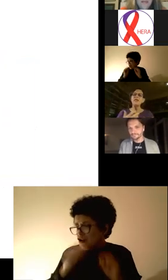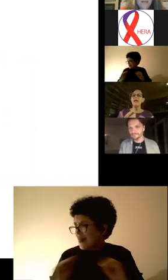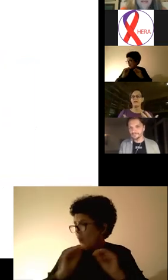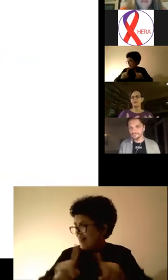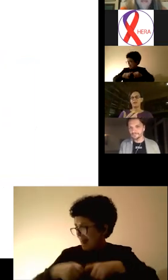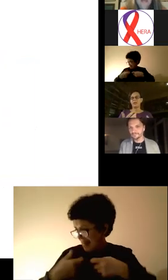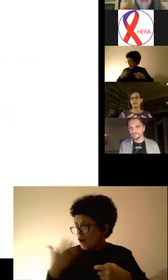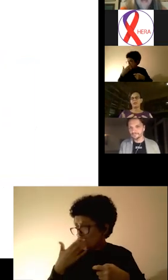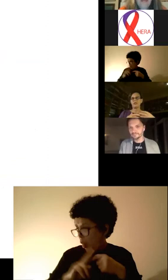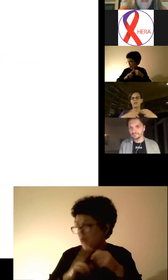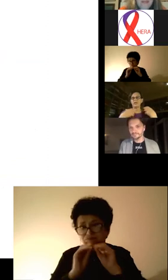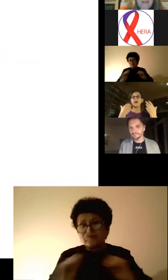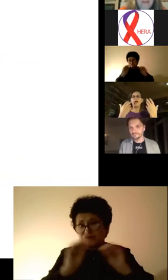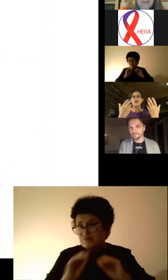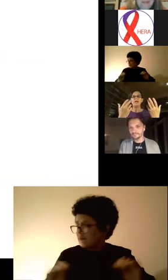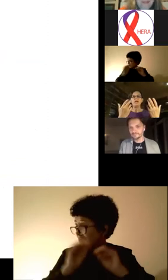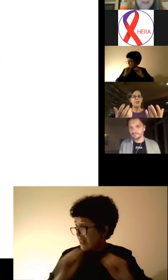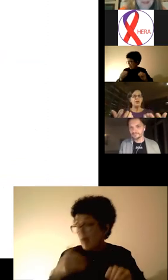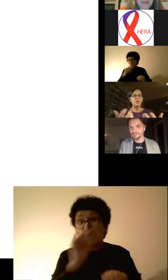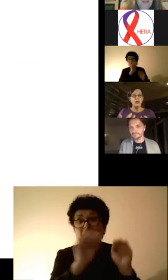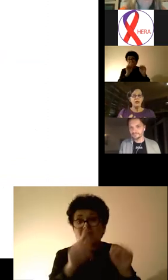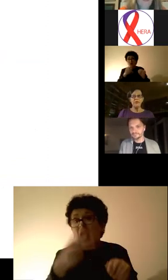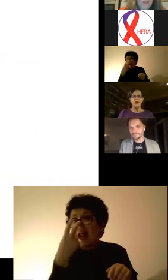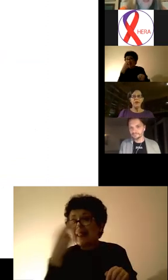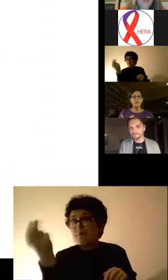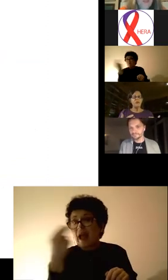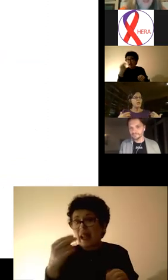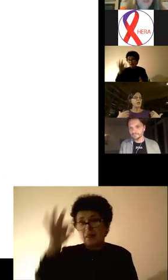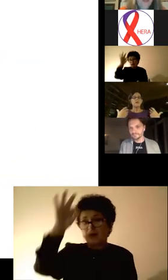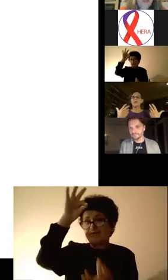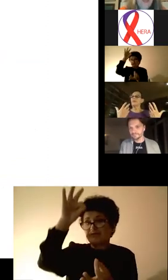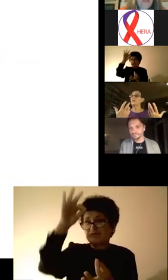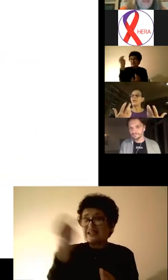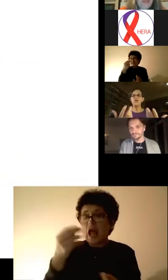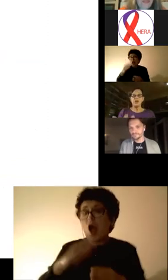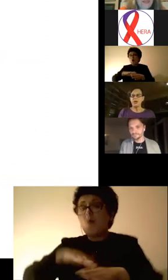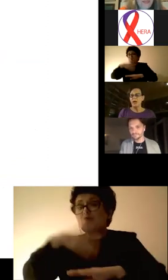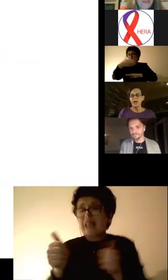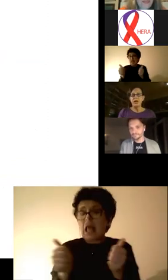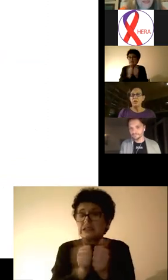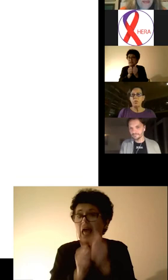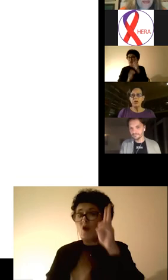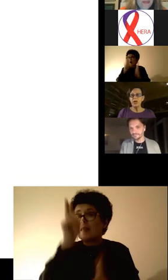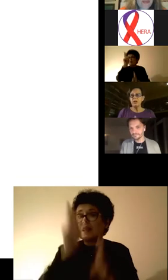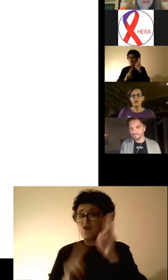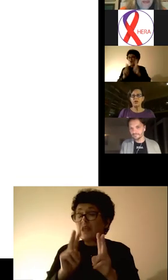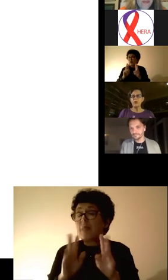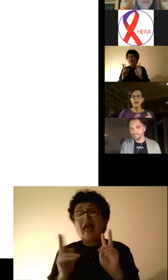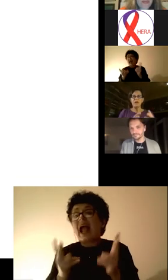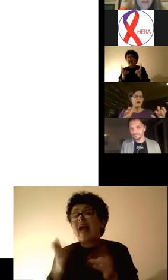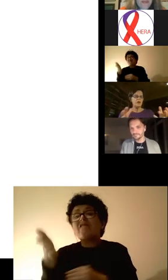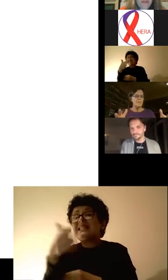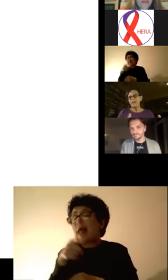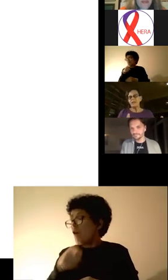are we going to react to these situations. It can be that we are involved, but it can also be that we are just watching or showing,